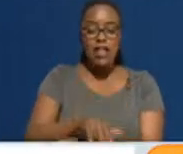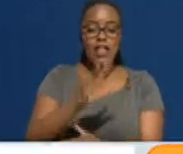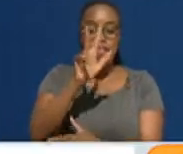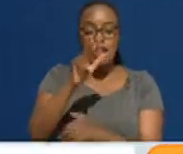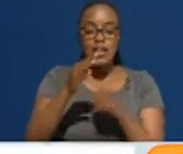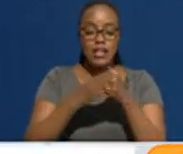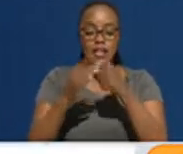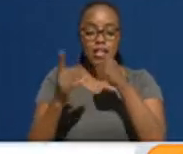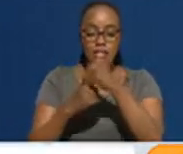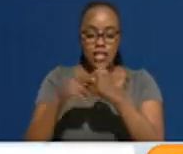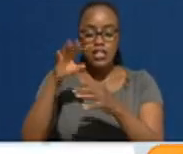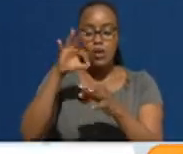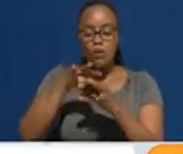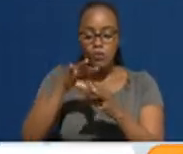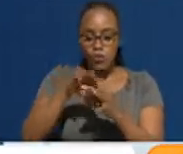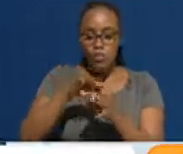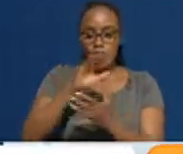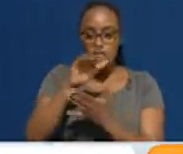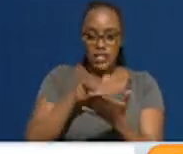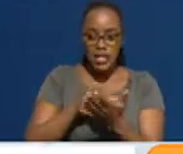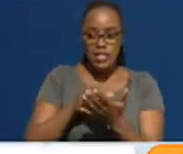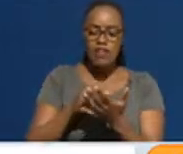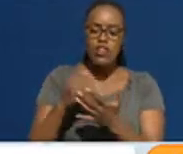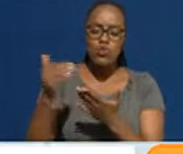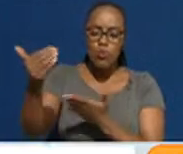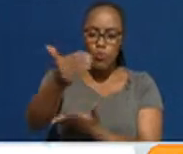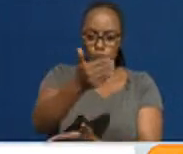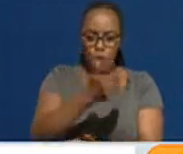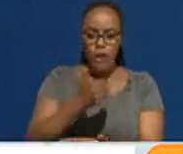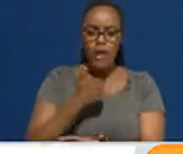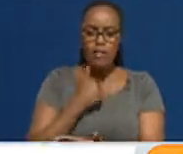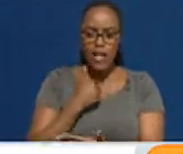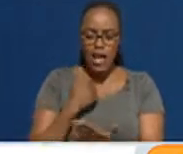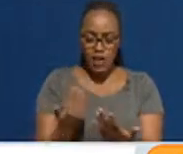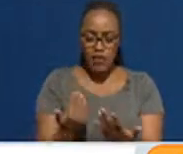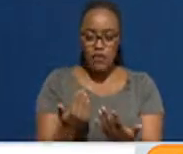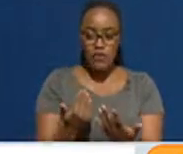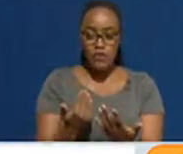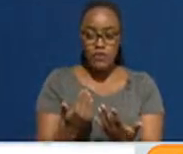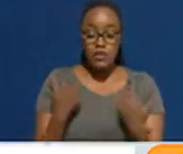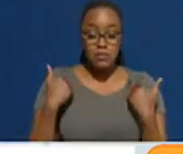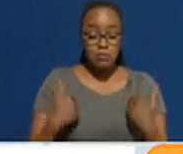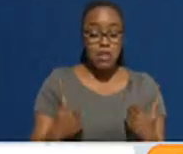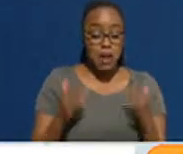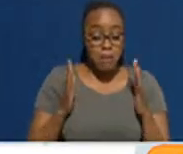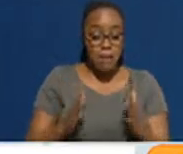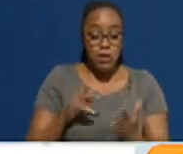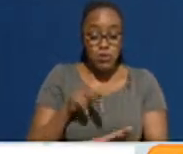396 polling center managers. You have your mobilizers. I'm not a presidential candidate. I don't